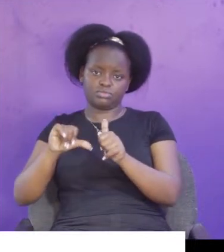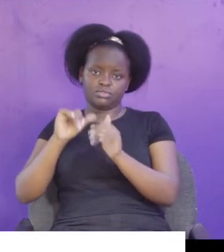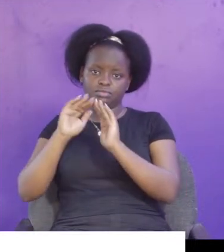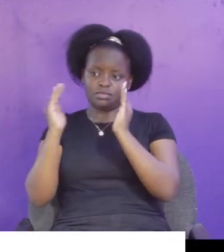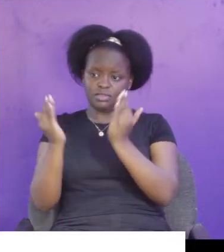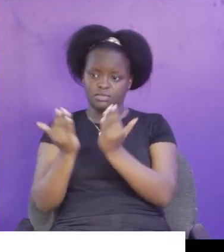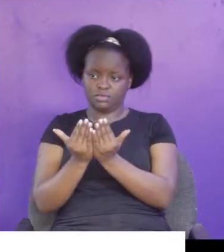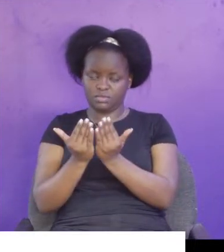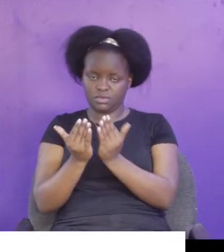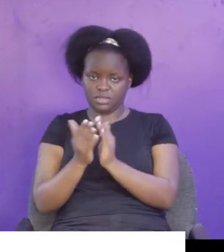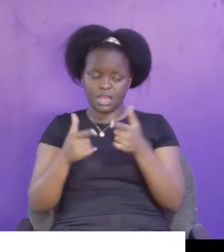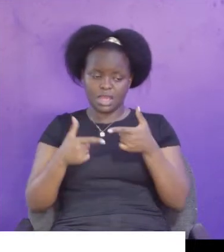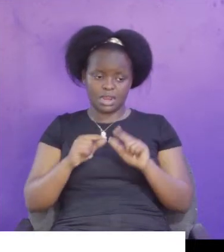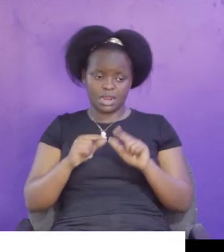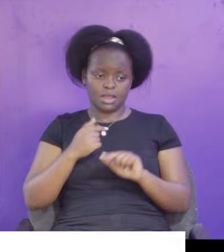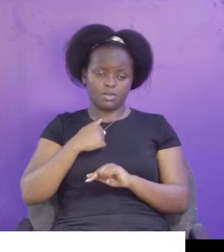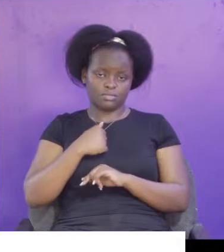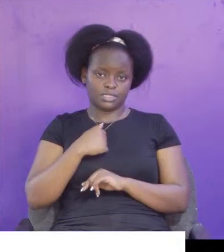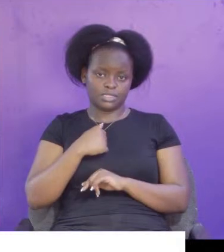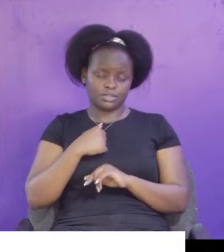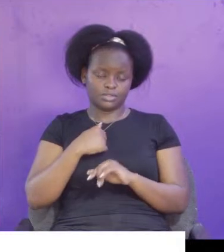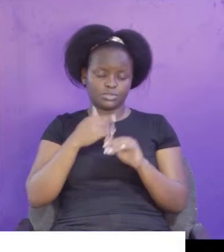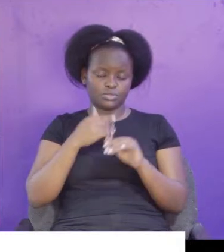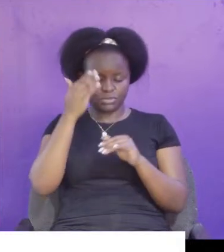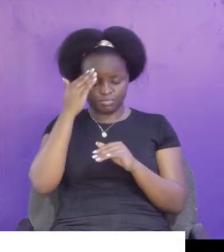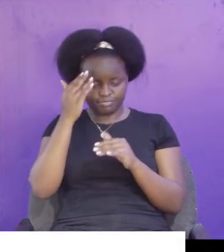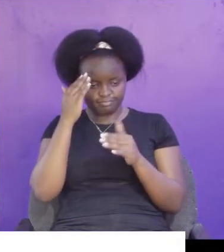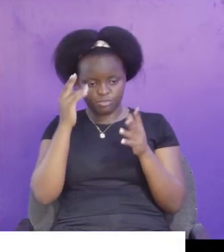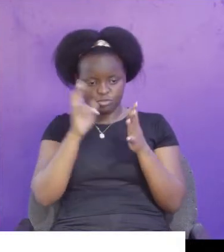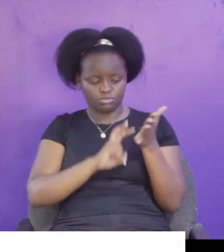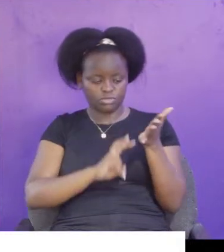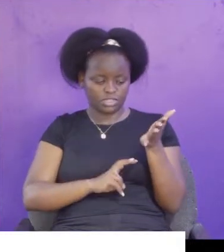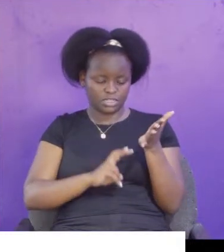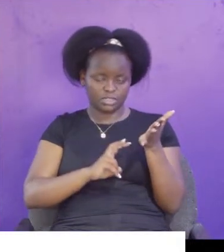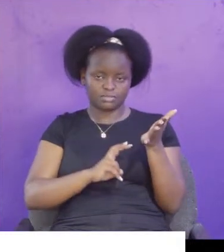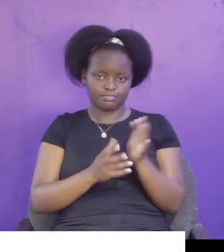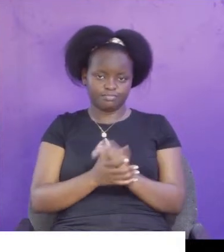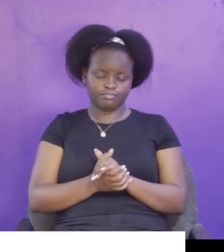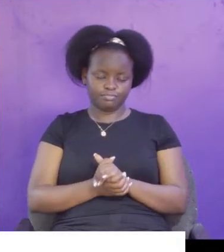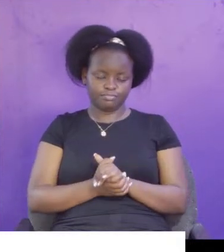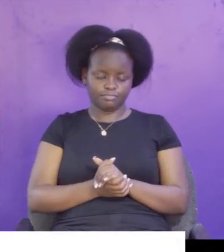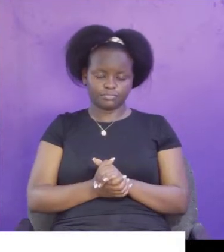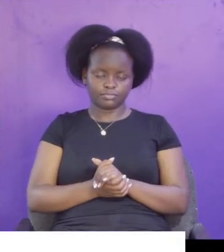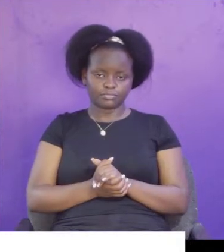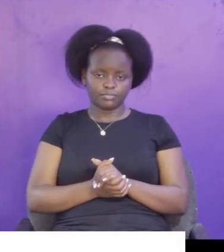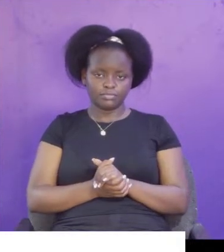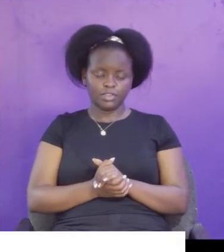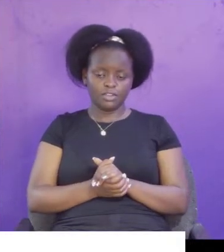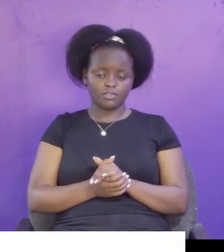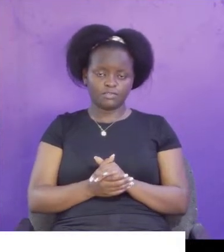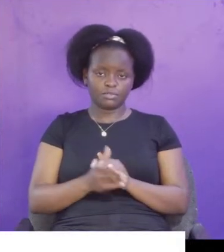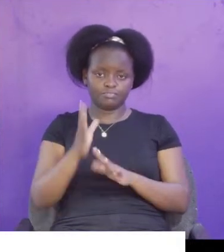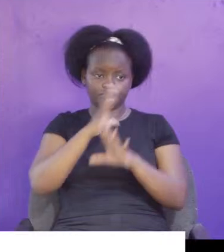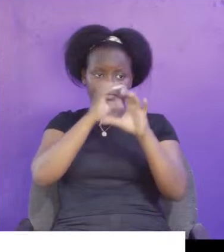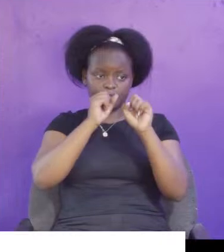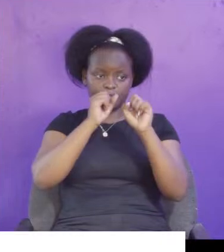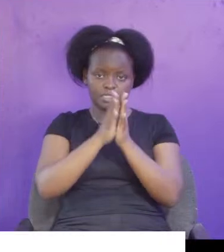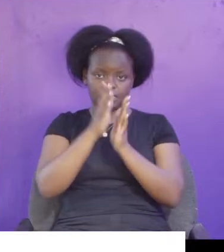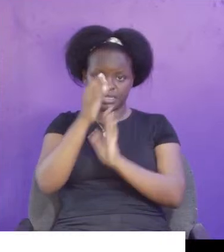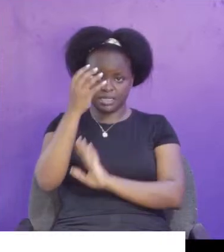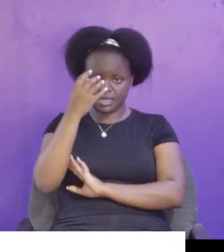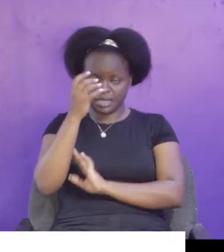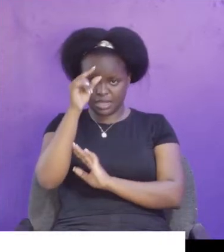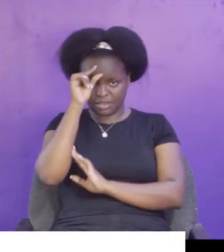Allow me, mourners, to acknowledge those condolences from heads of state and government of foreign nations.